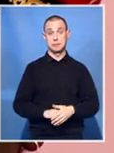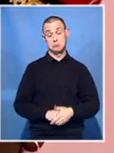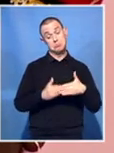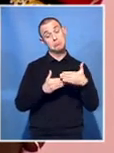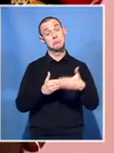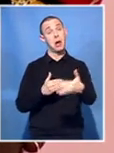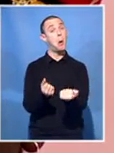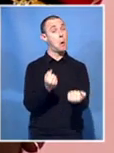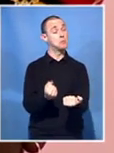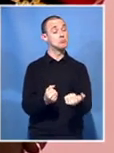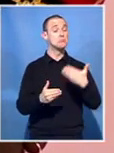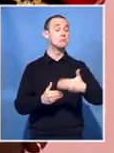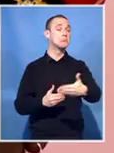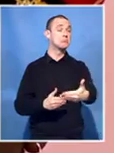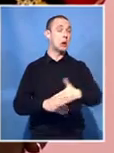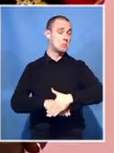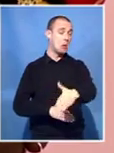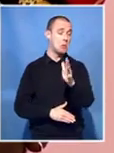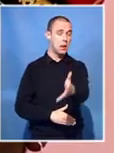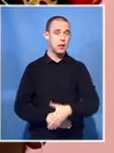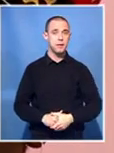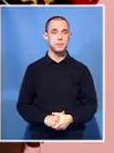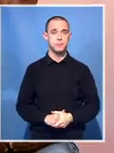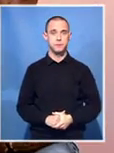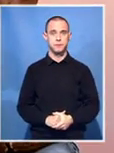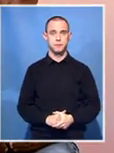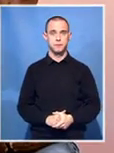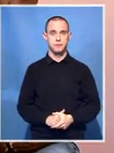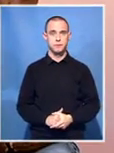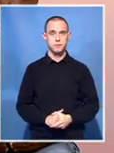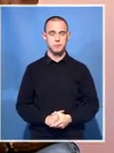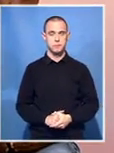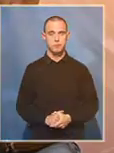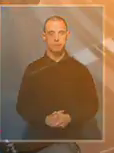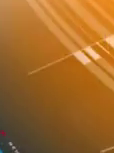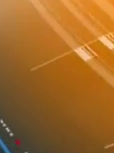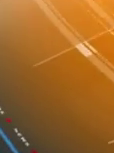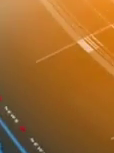Chriselda Lewis, SABC News at the North Gauteng High Court.